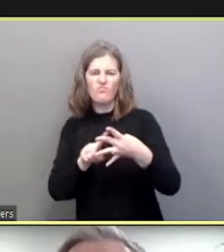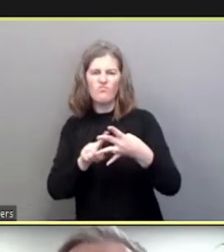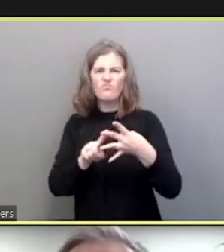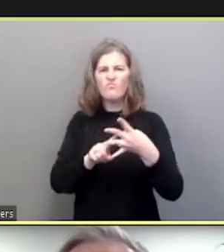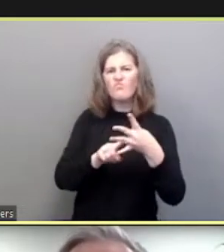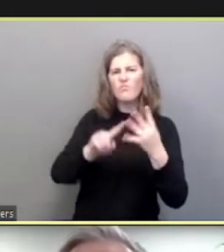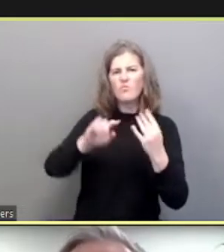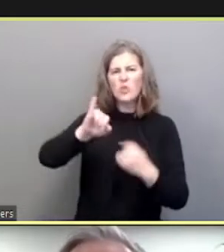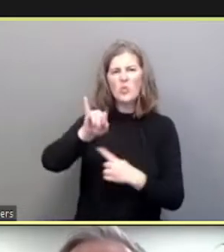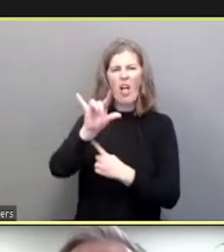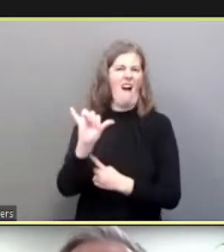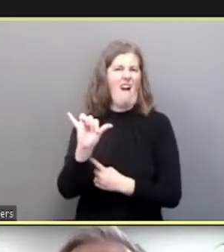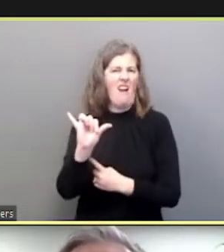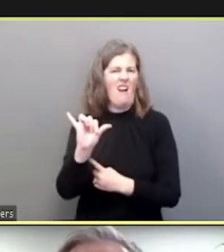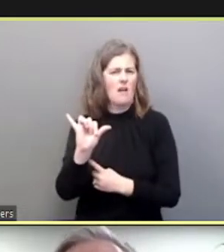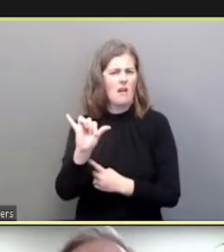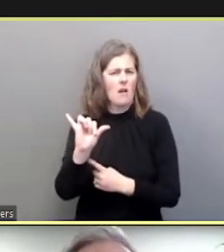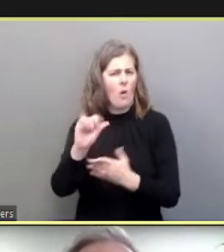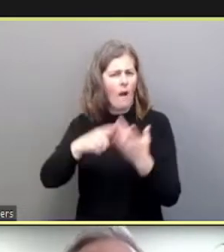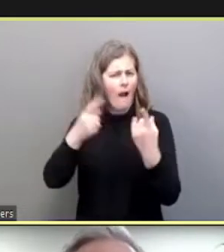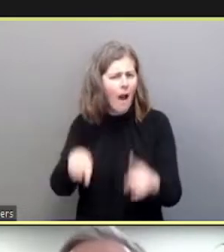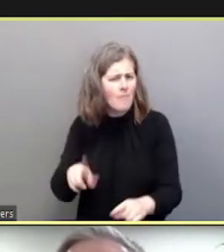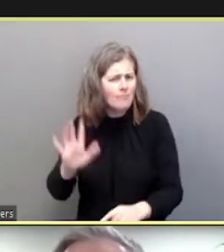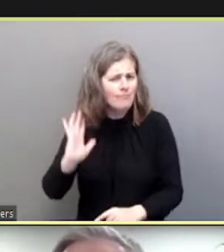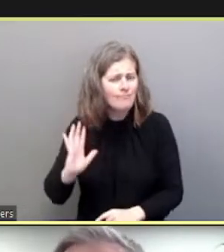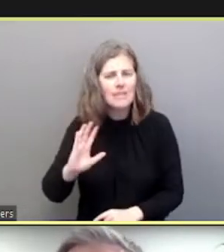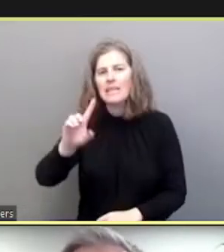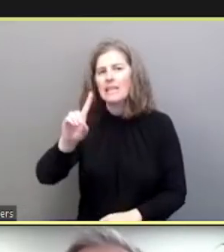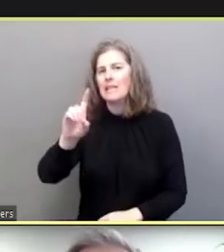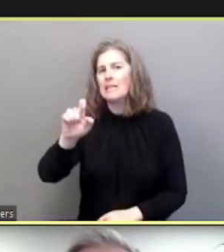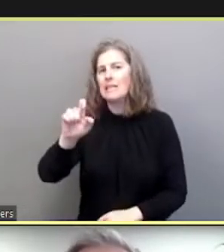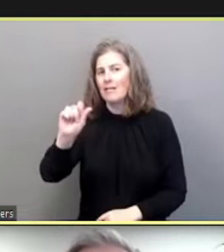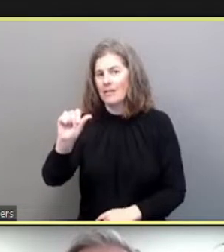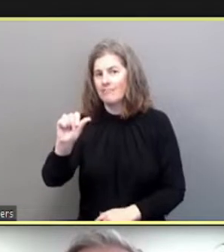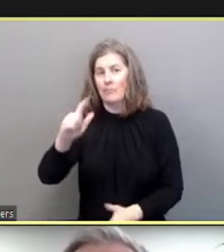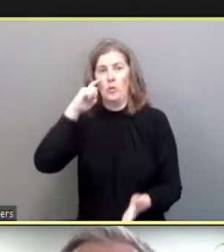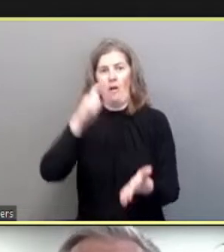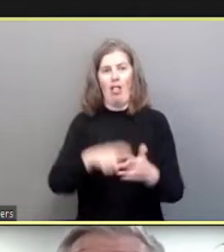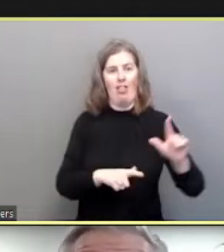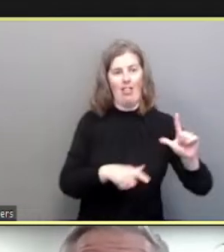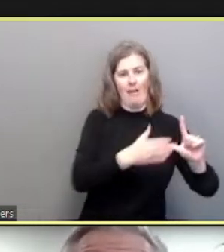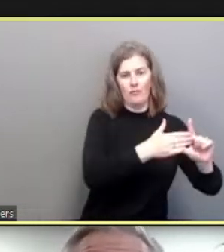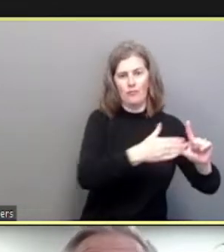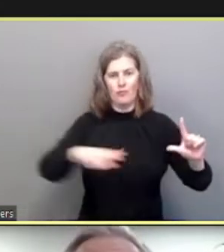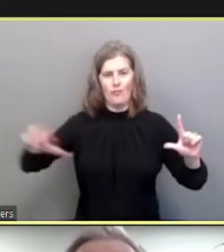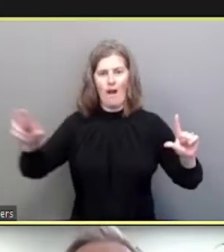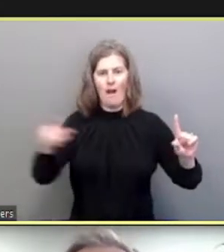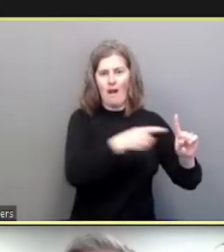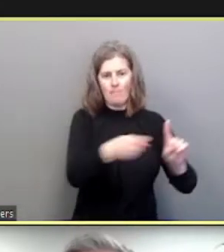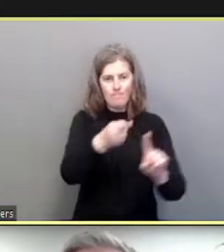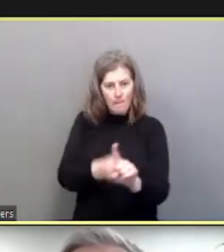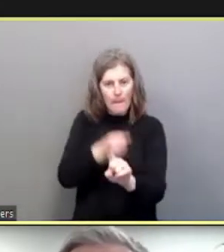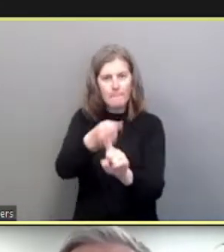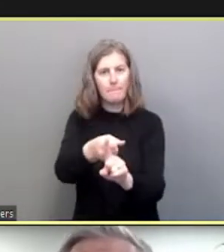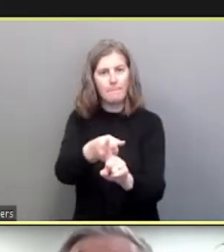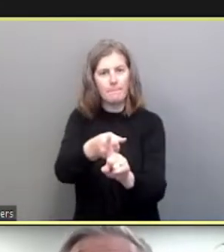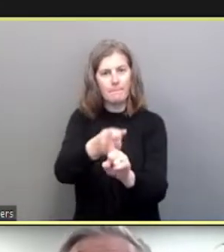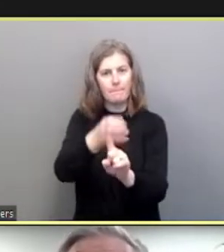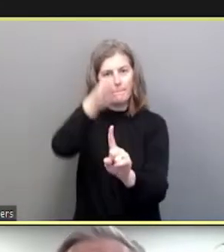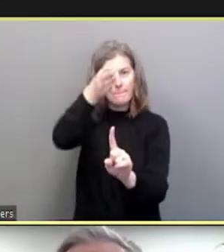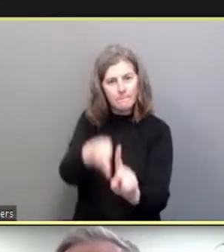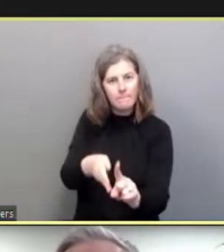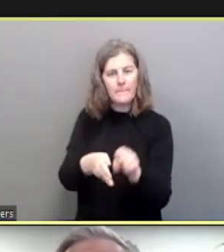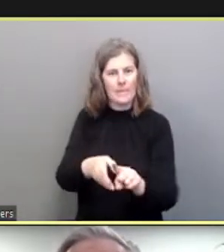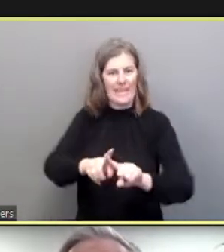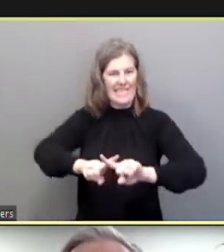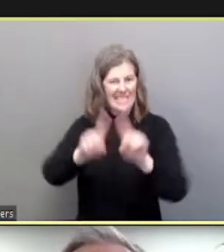Delta variant took over. So going from left to right, you can see, wow, something really happened. It was very different in